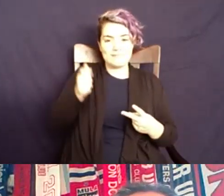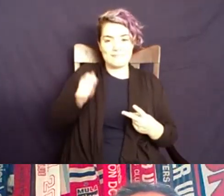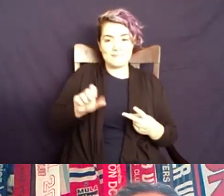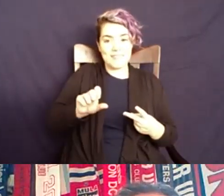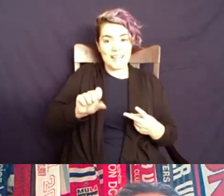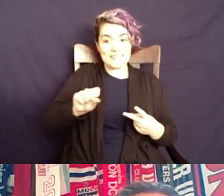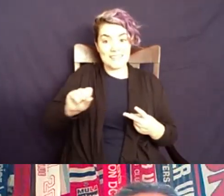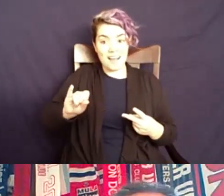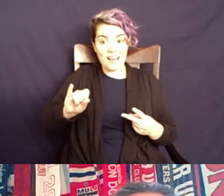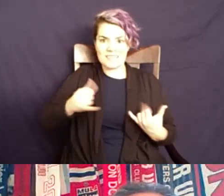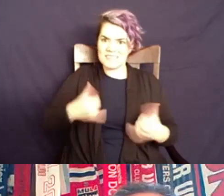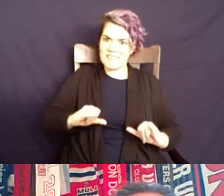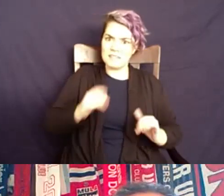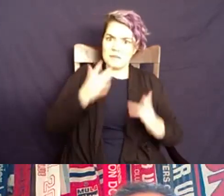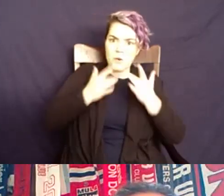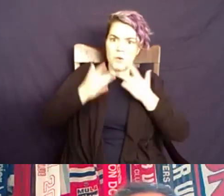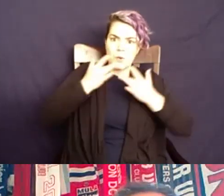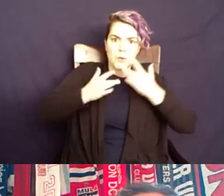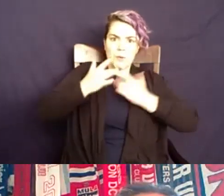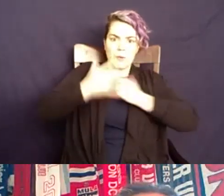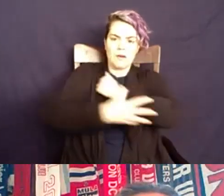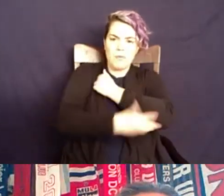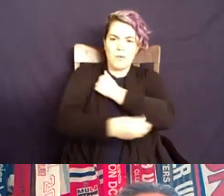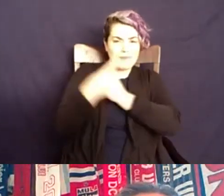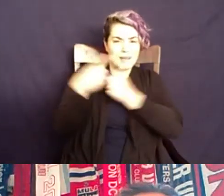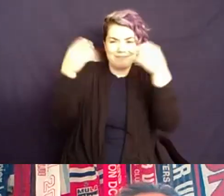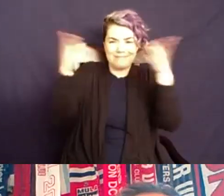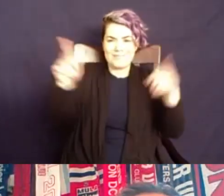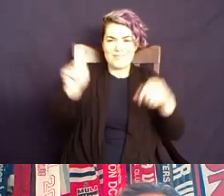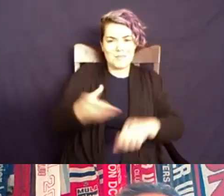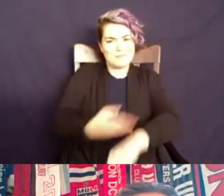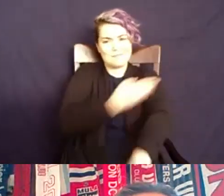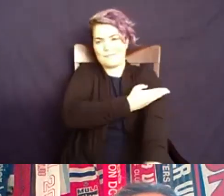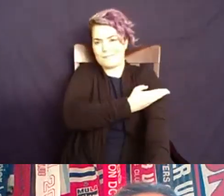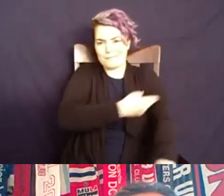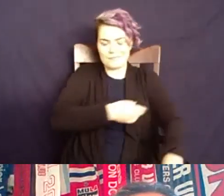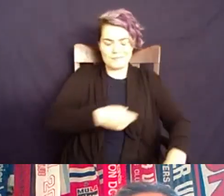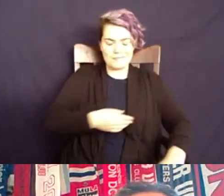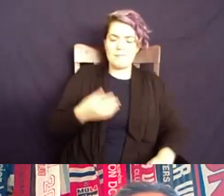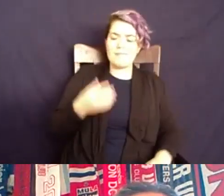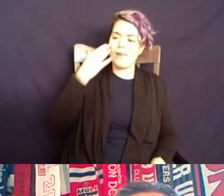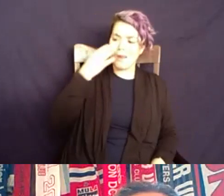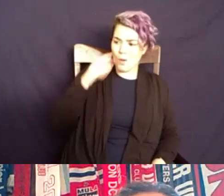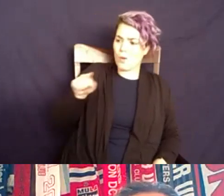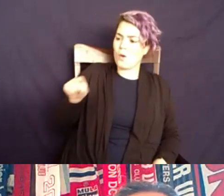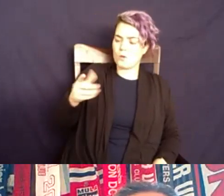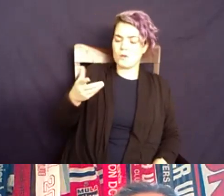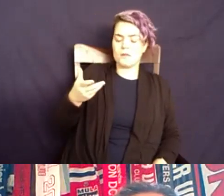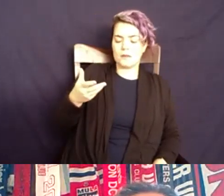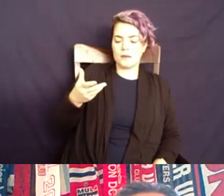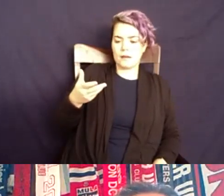need to do better as a society. I do know that in some states, like the state I live in,